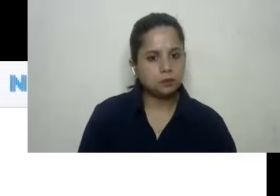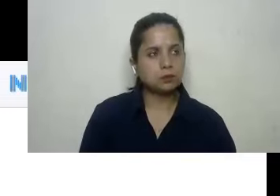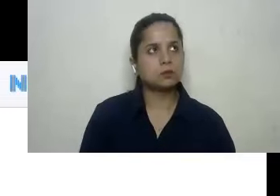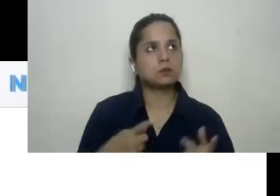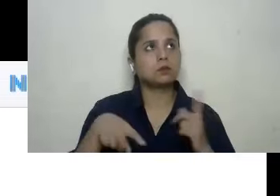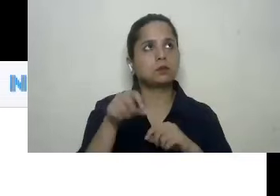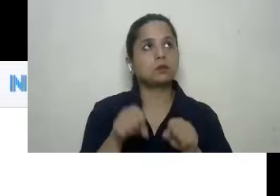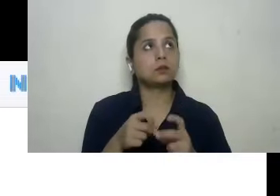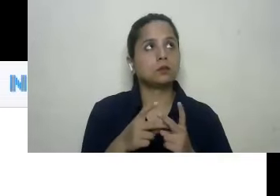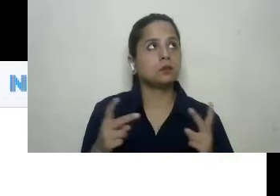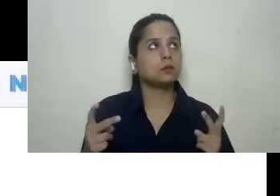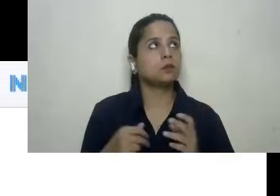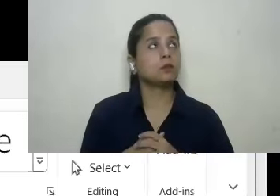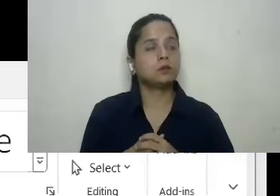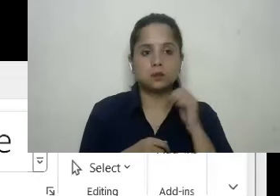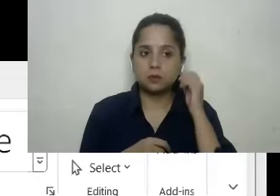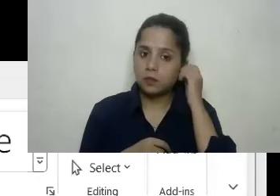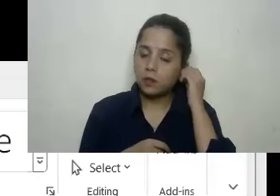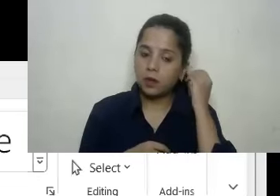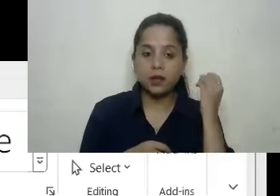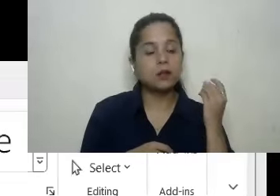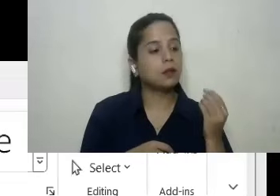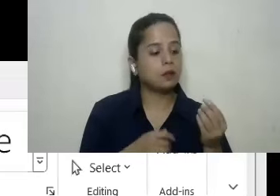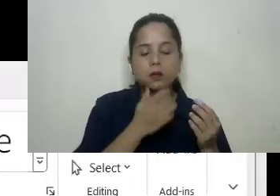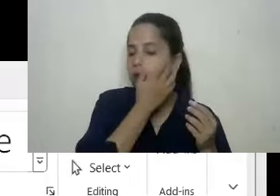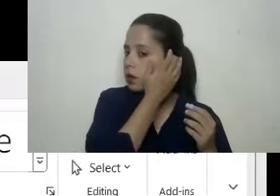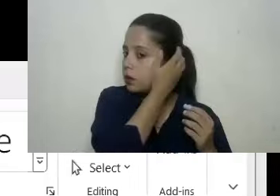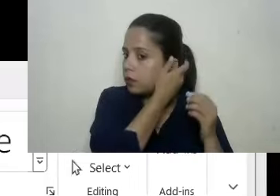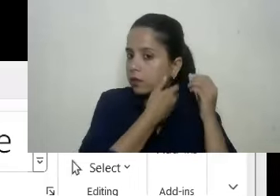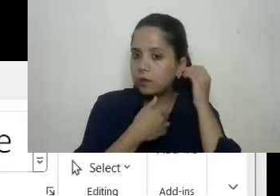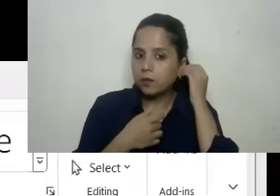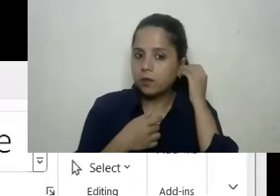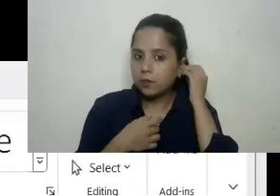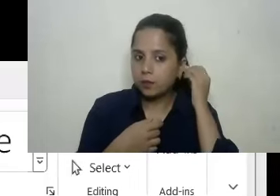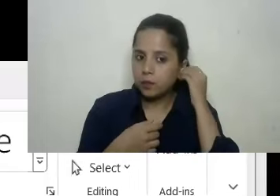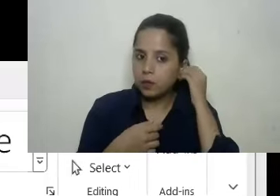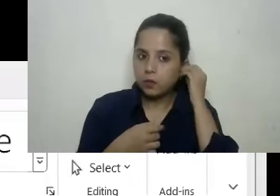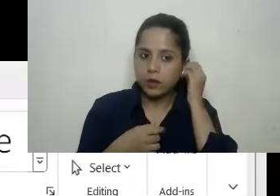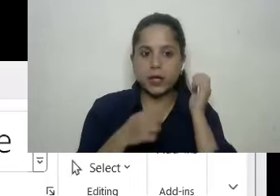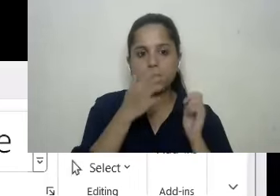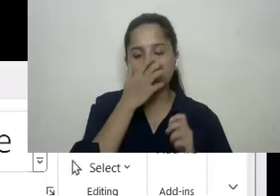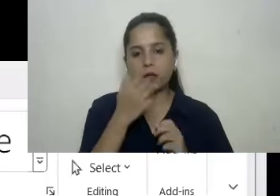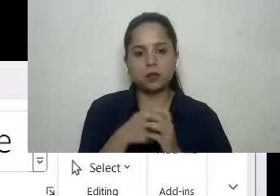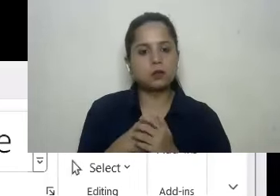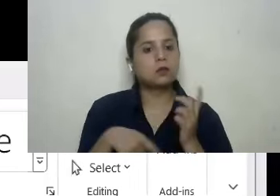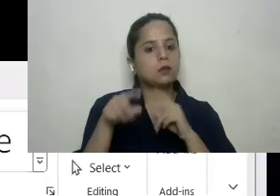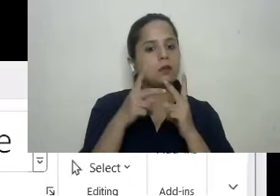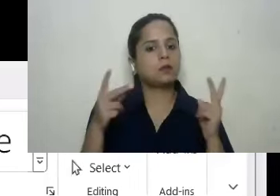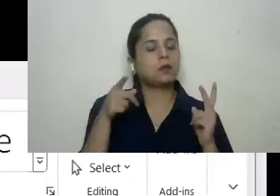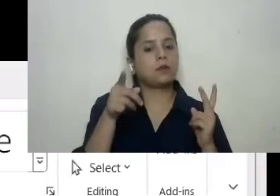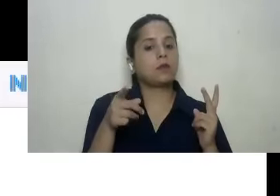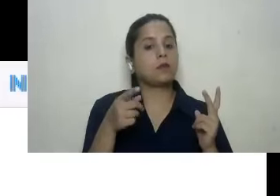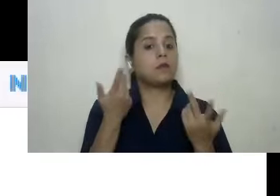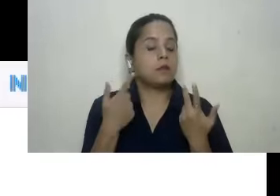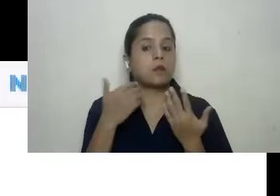is ChatGPT logo. That's the message area where you put on your prompt. And prompt engineering, as someone said, we are to save